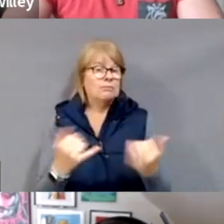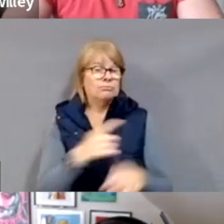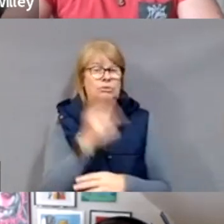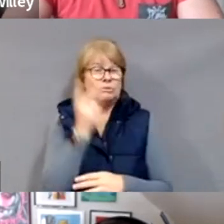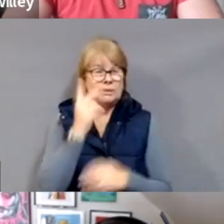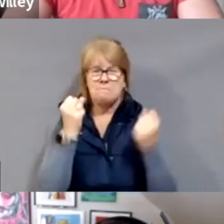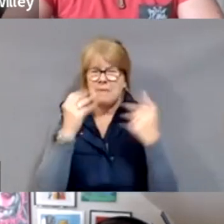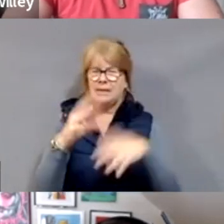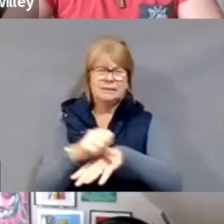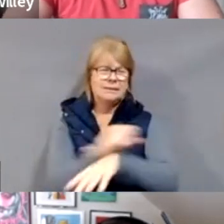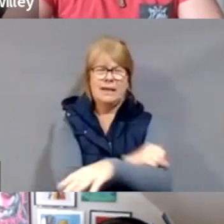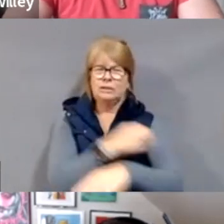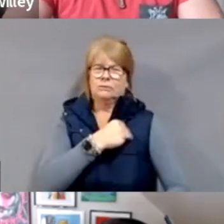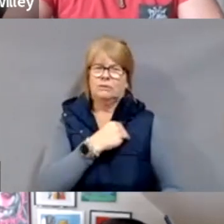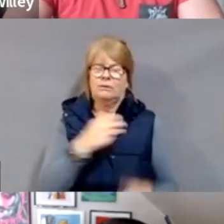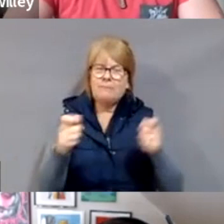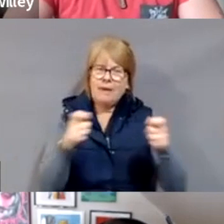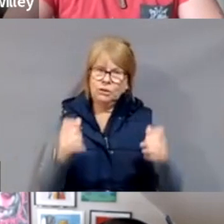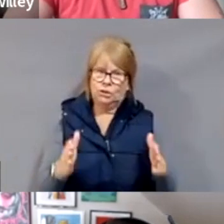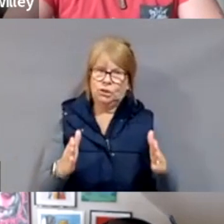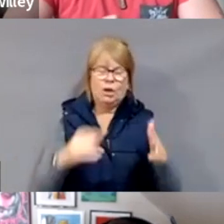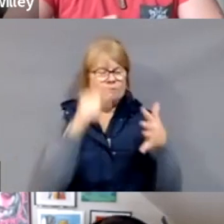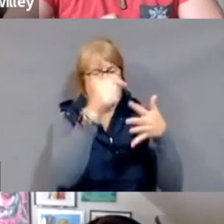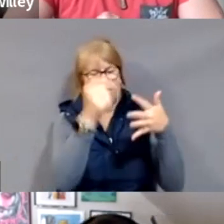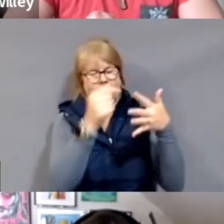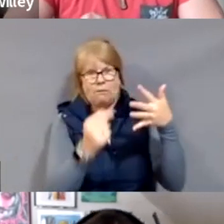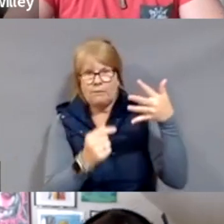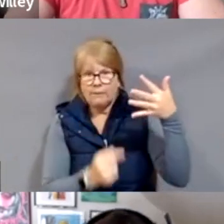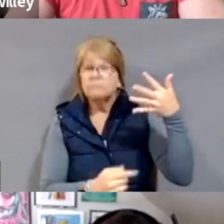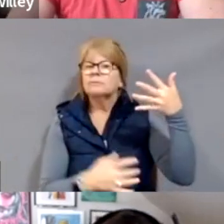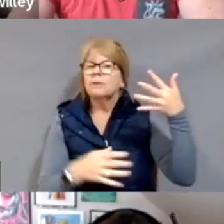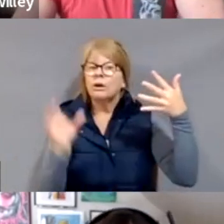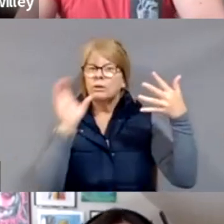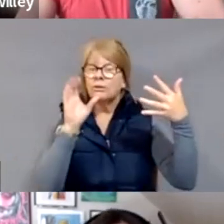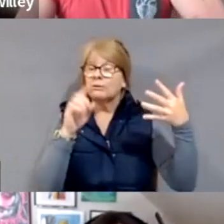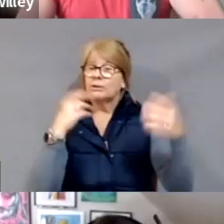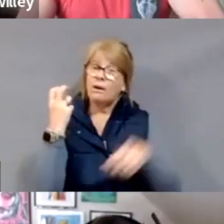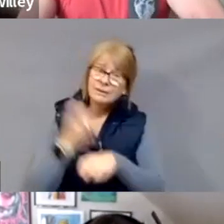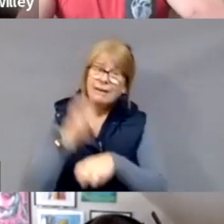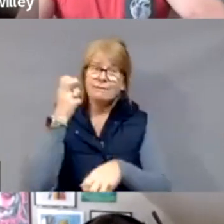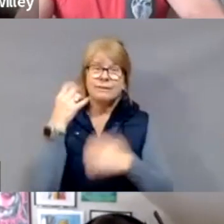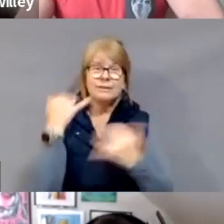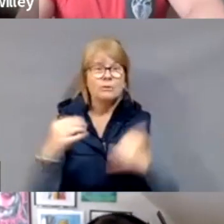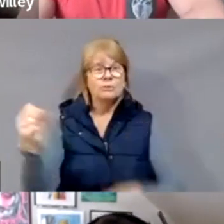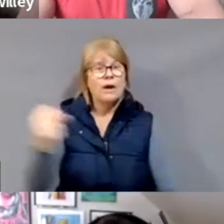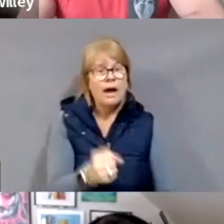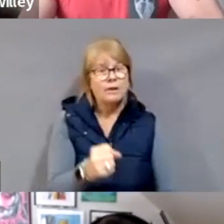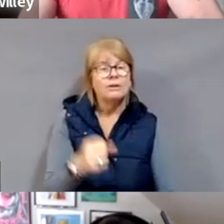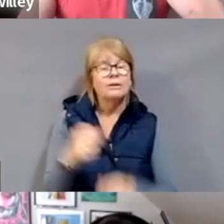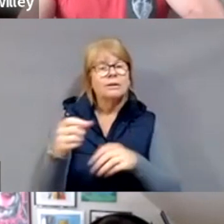stage management postings coming out, and it just tells you like it's just really hard right now to hire a stage manager in this